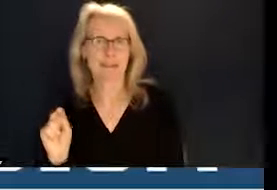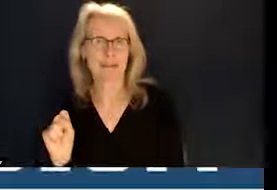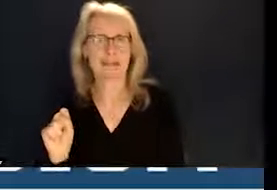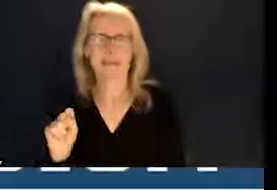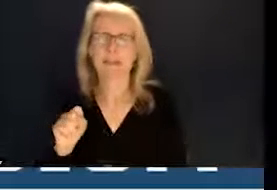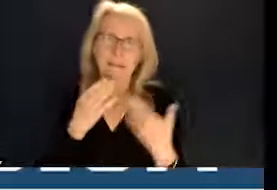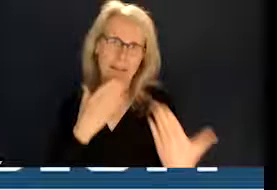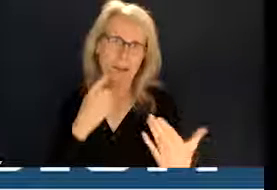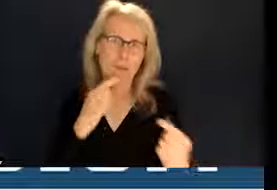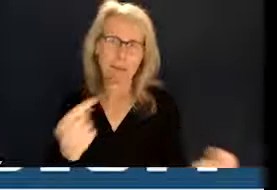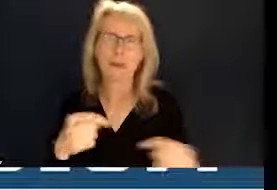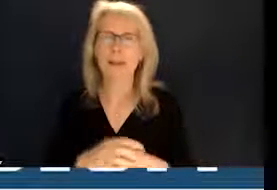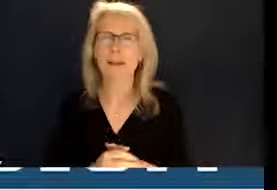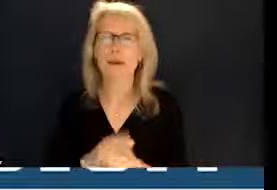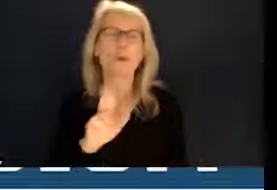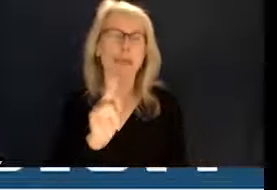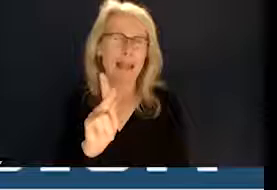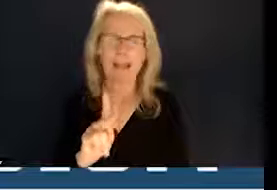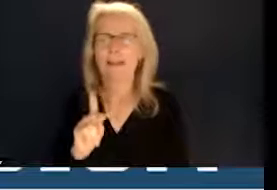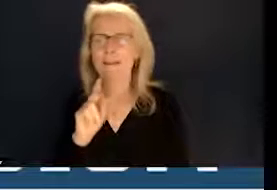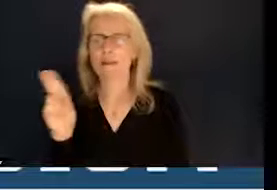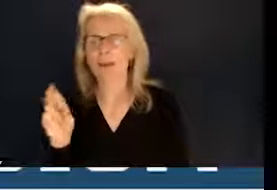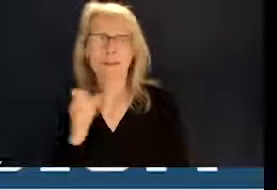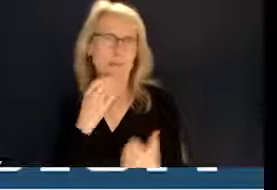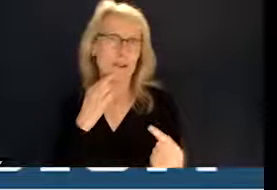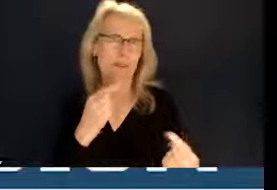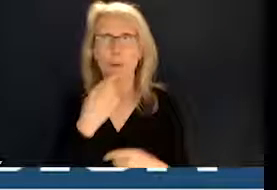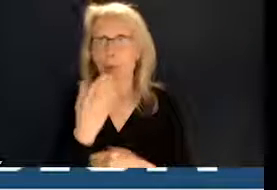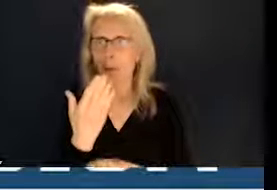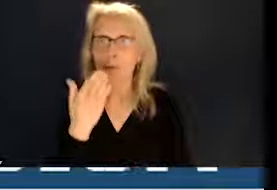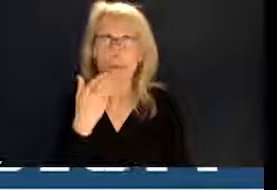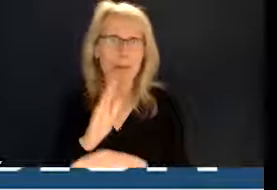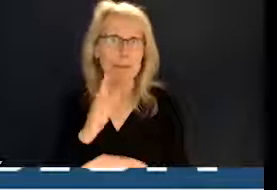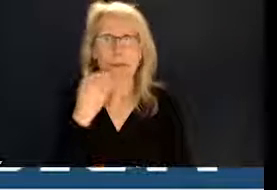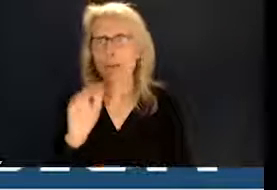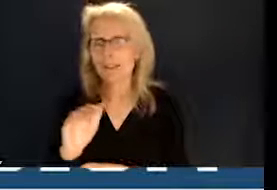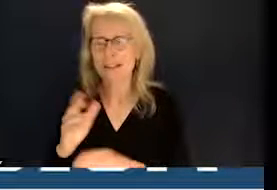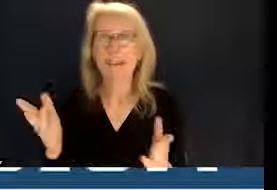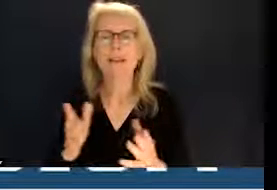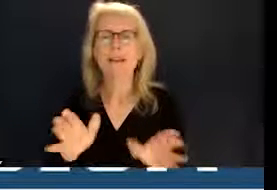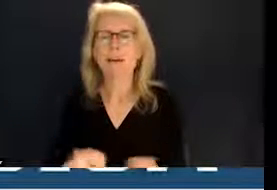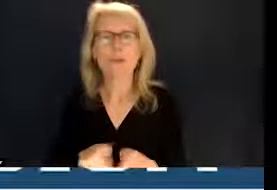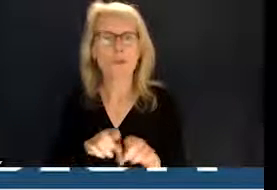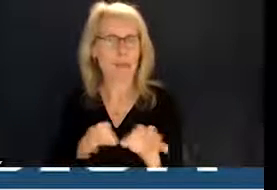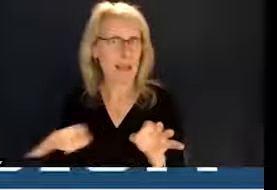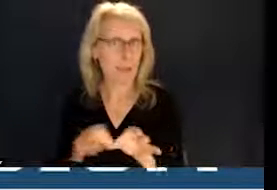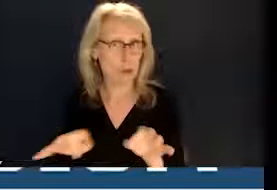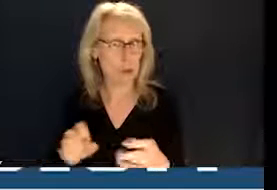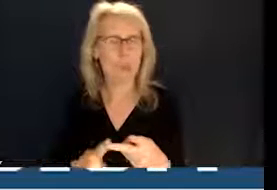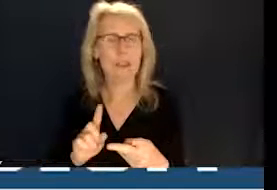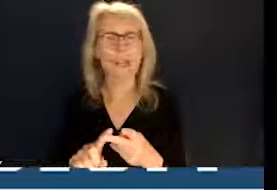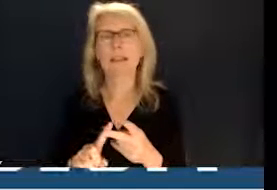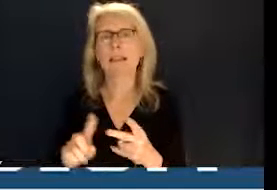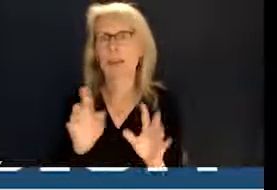you for joining us. And just for the evening, we also have live captioning and American Sign Language and interpreting, which are available